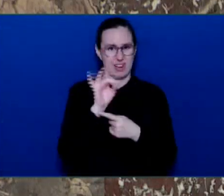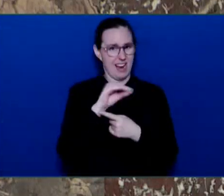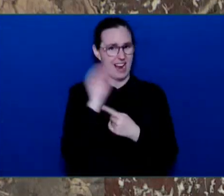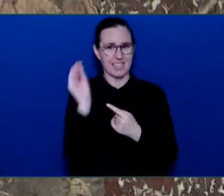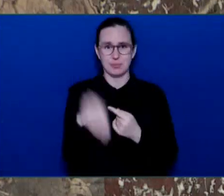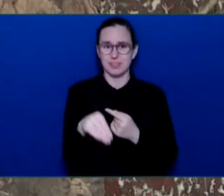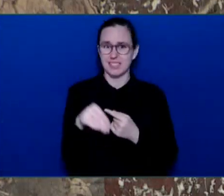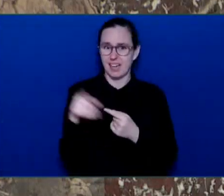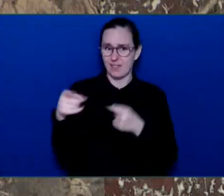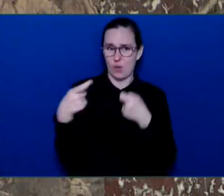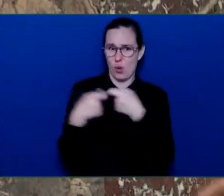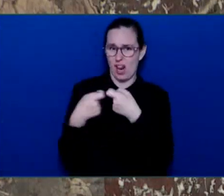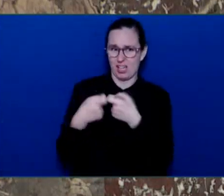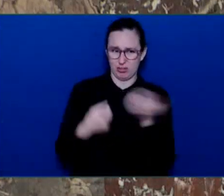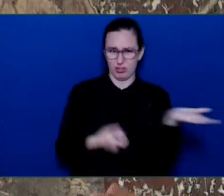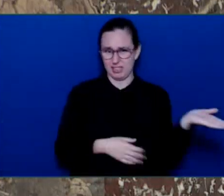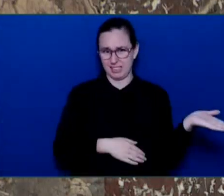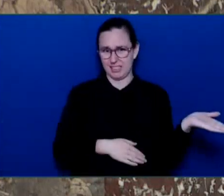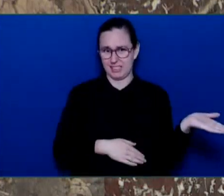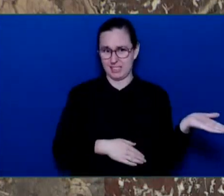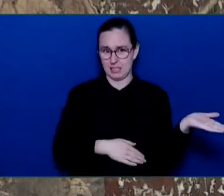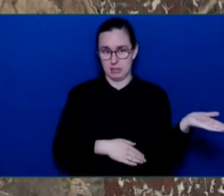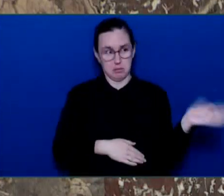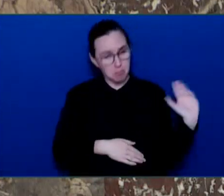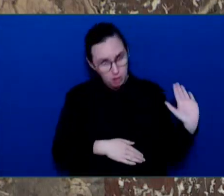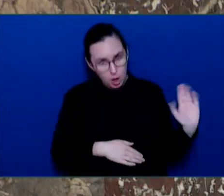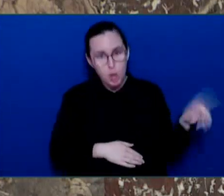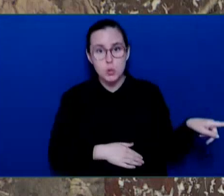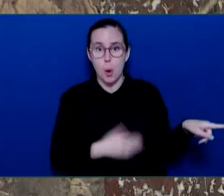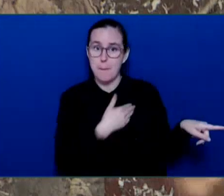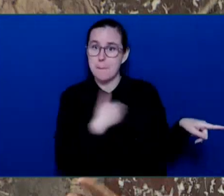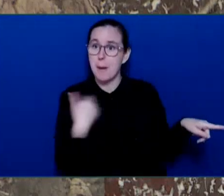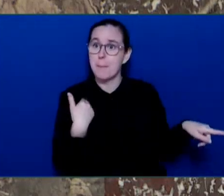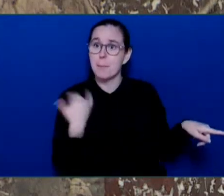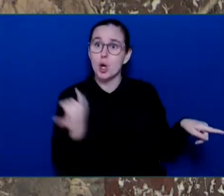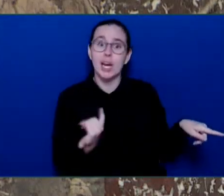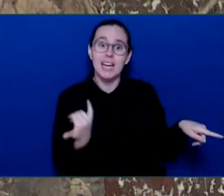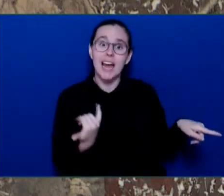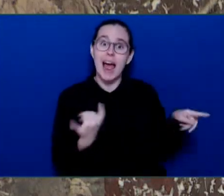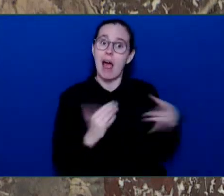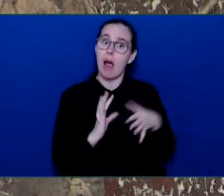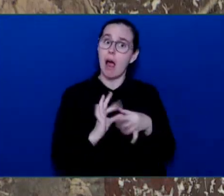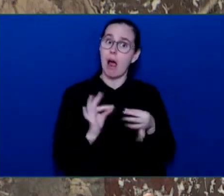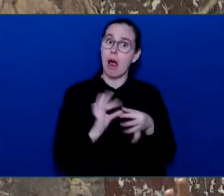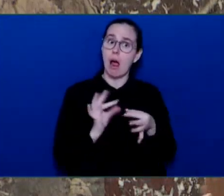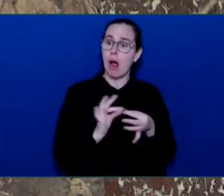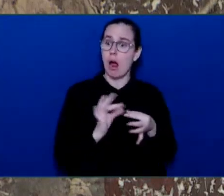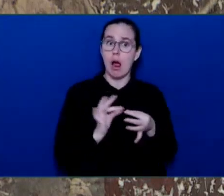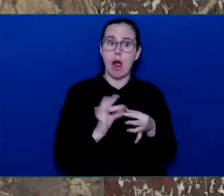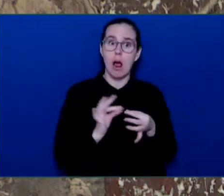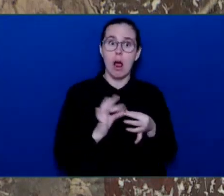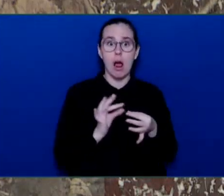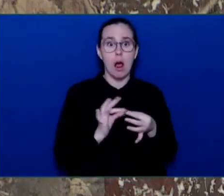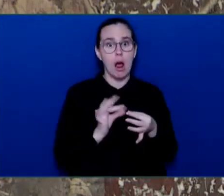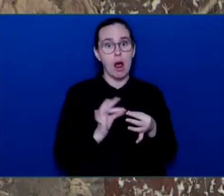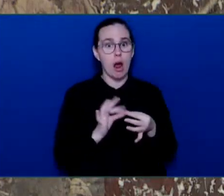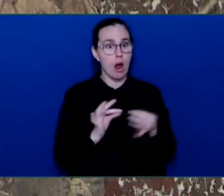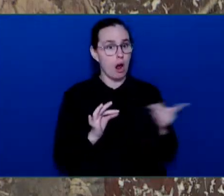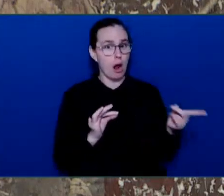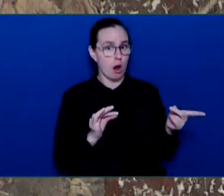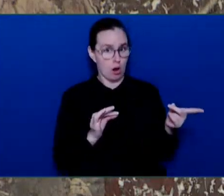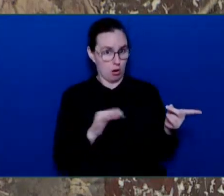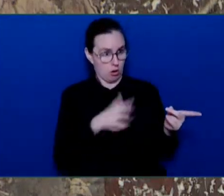member says now, apparently, that the other side of the House, they suddenly believe in a clean economy, despite the fact that they just released their